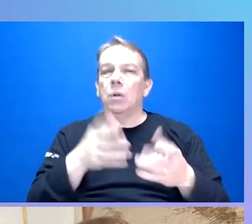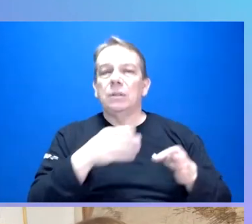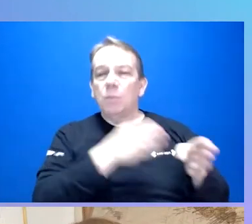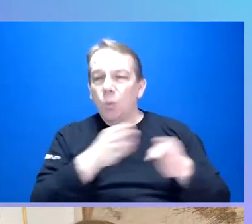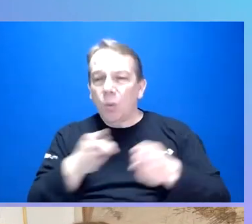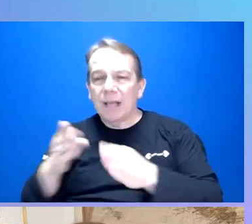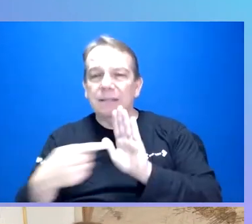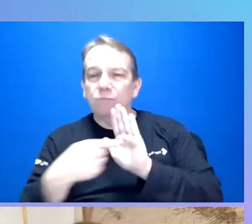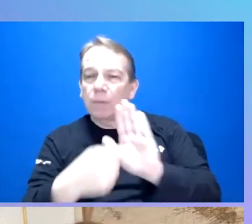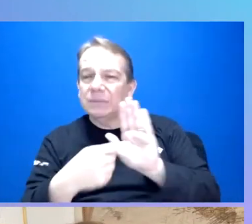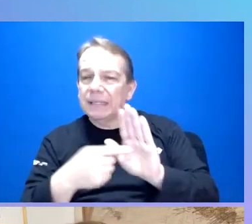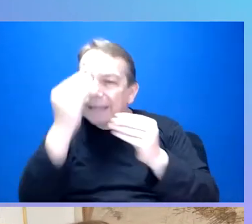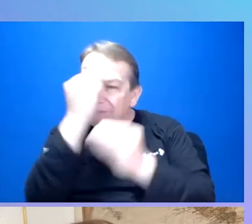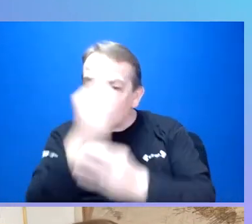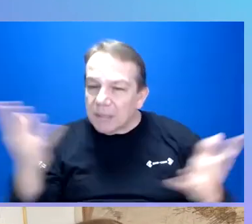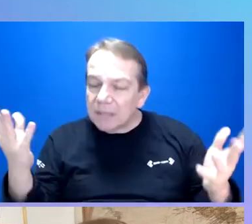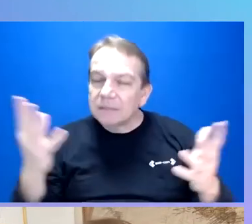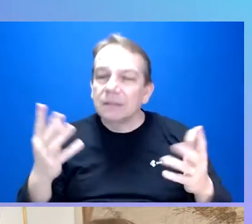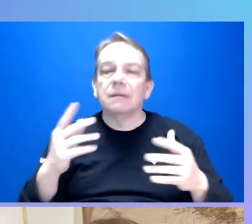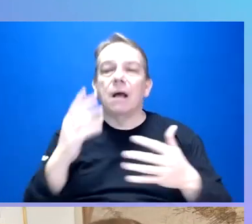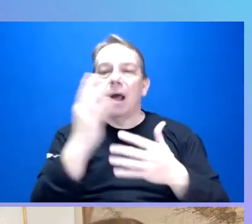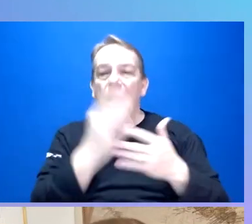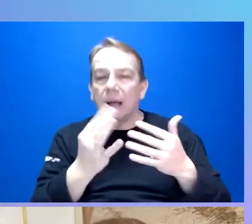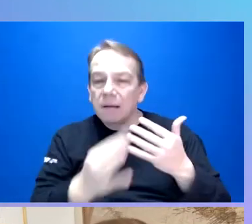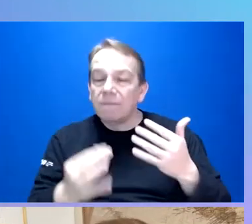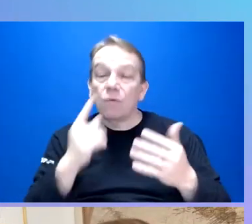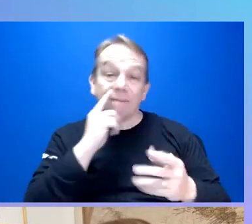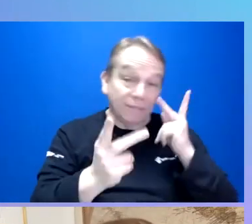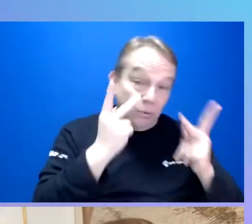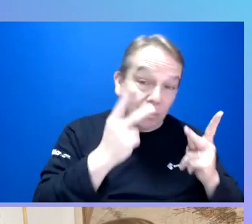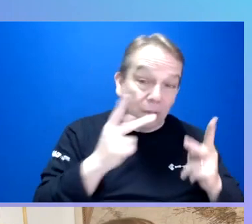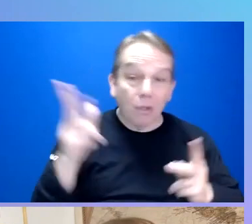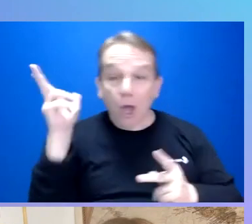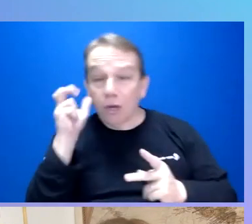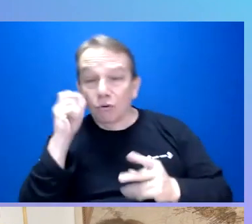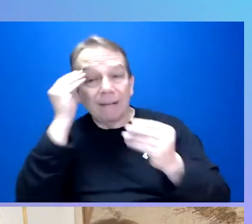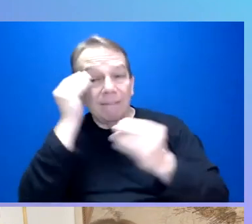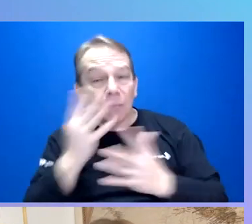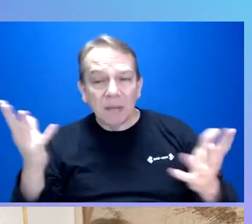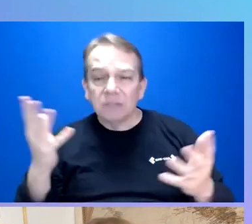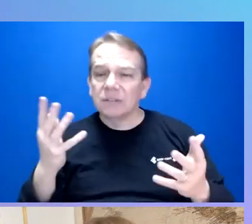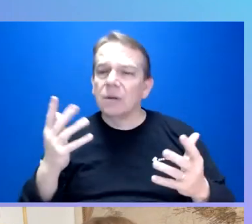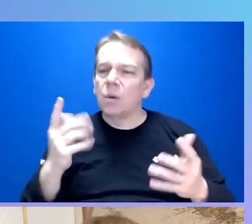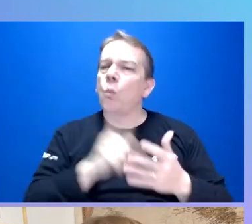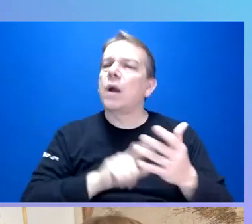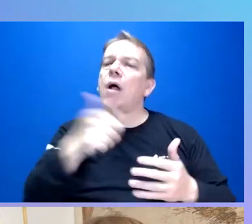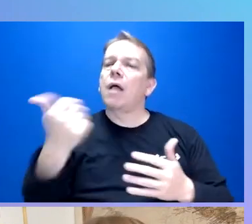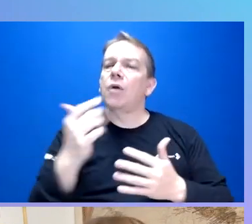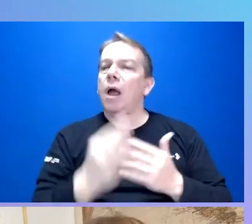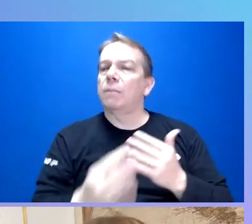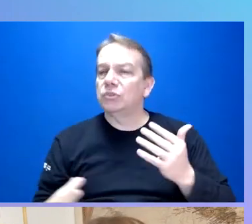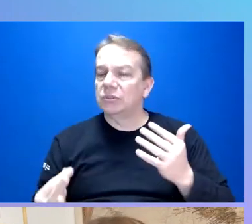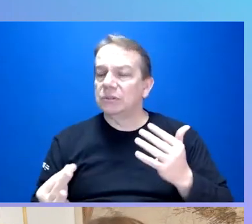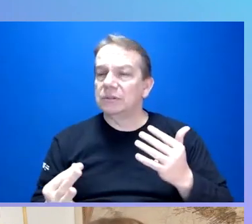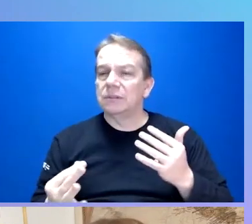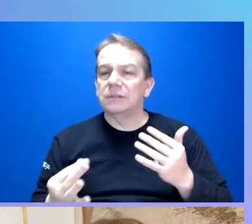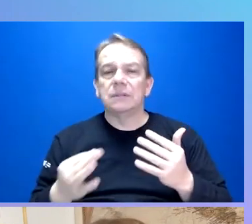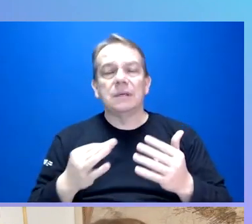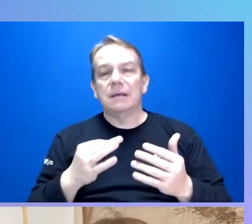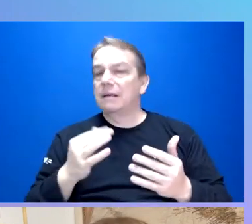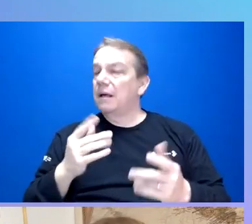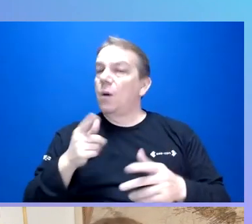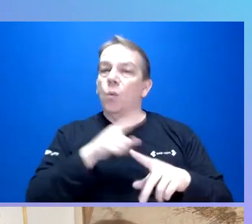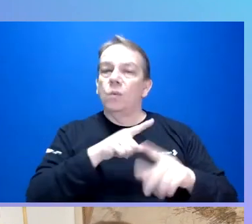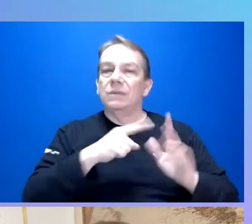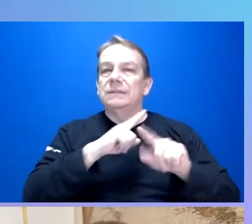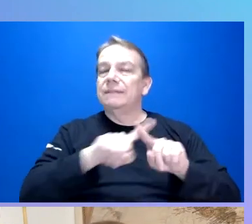representation. So offering alternatives for both visual and auditory information, multiple means of action and expression,